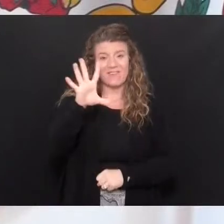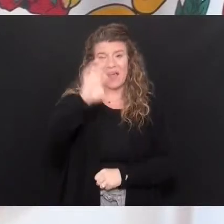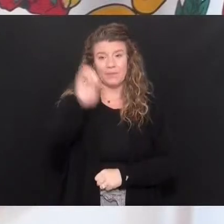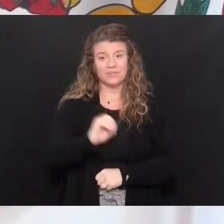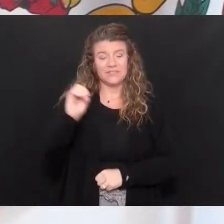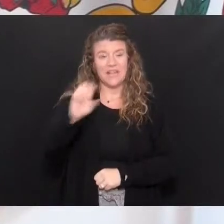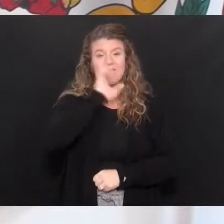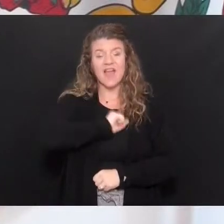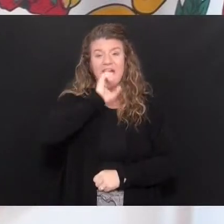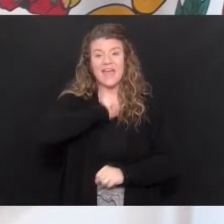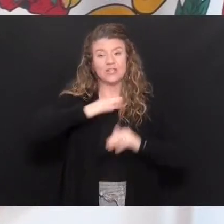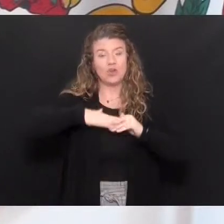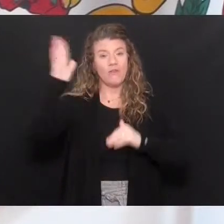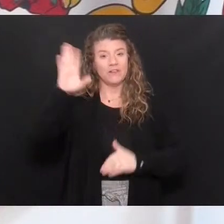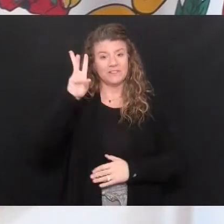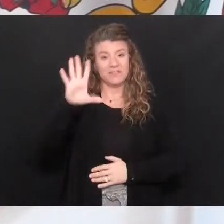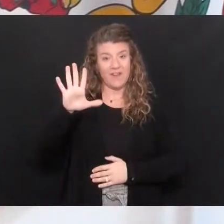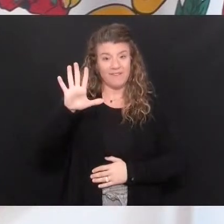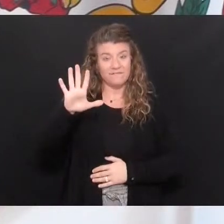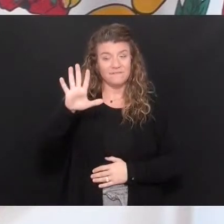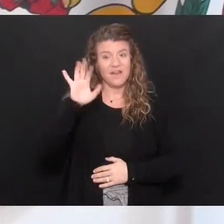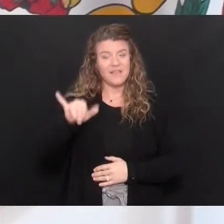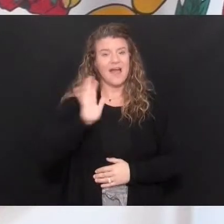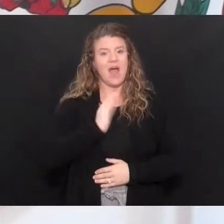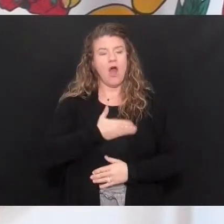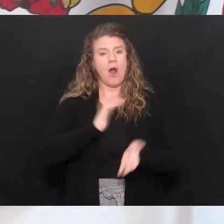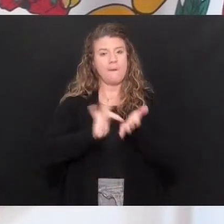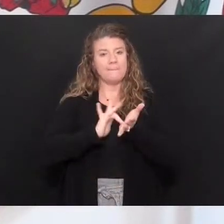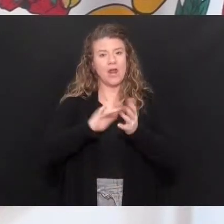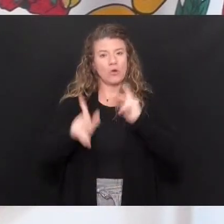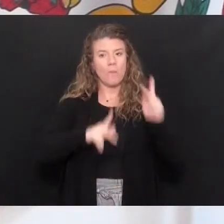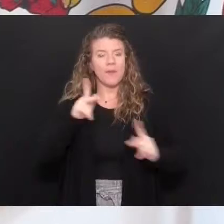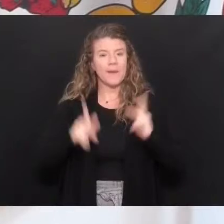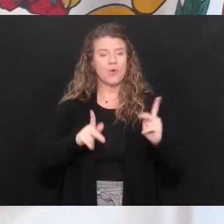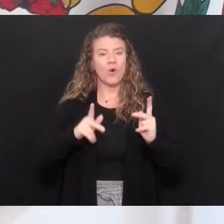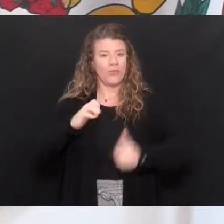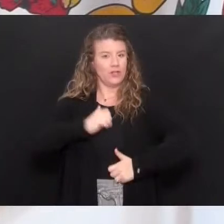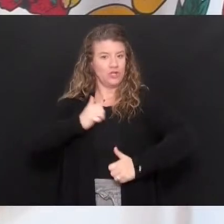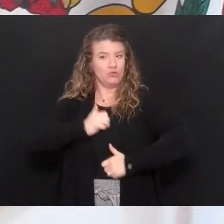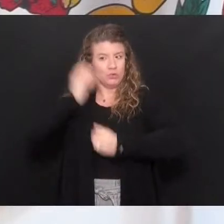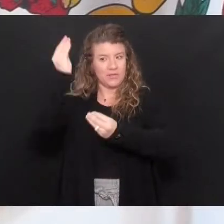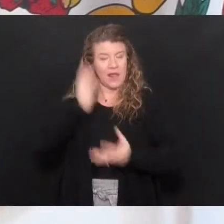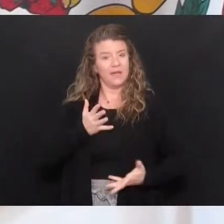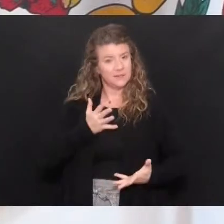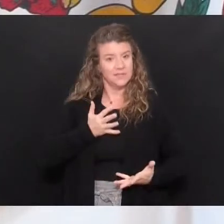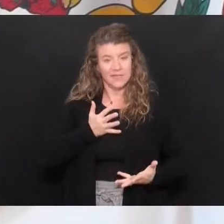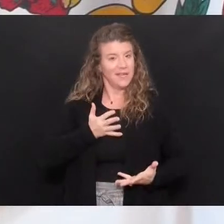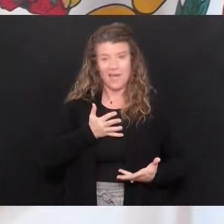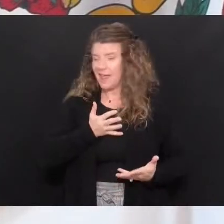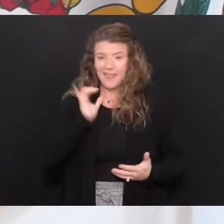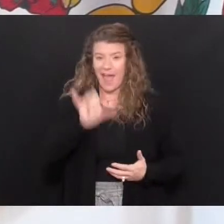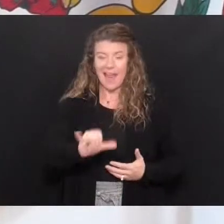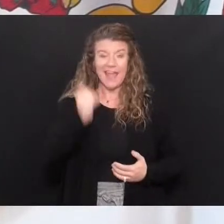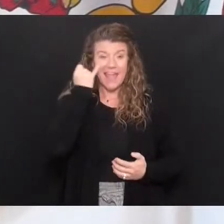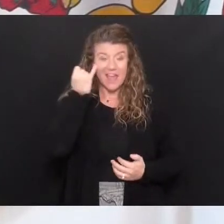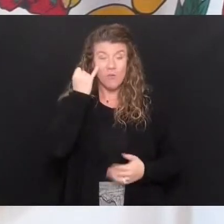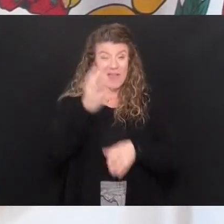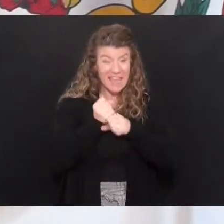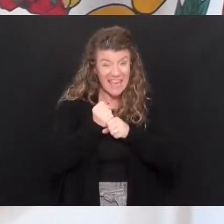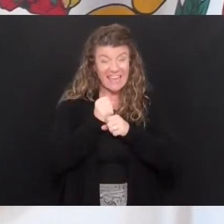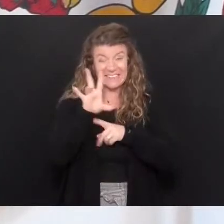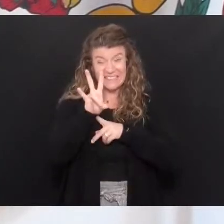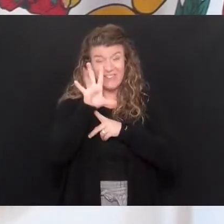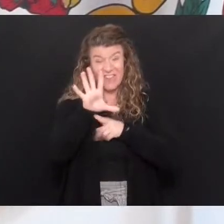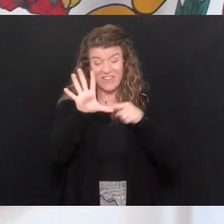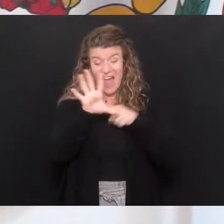age over 65, that our medical people, that the great general is telling us, all that, if we could get to 75,